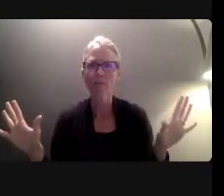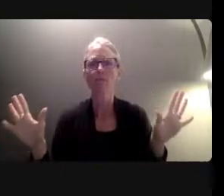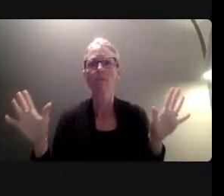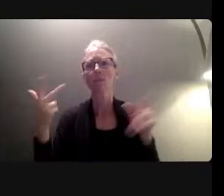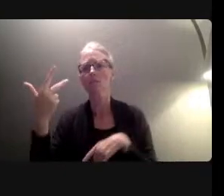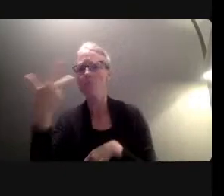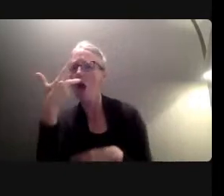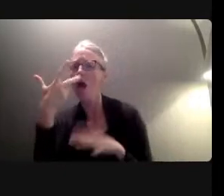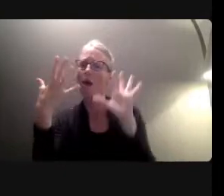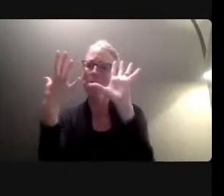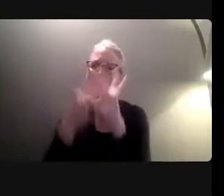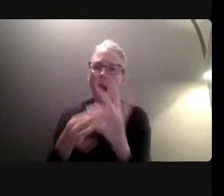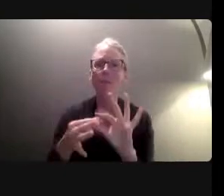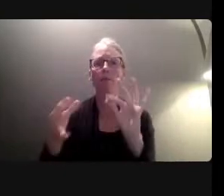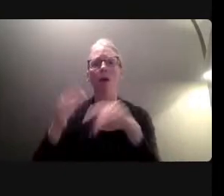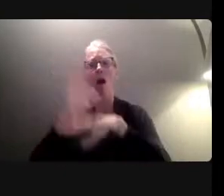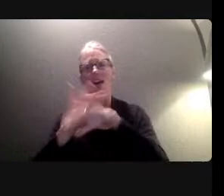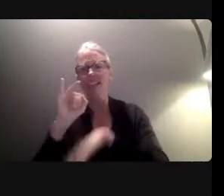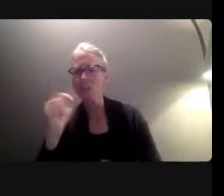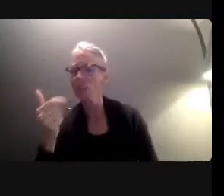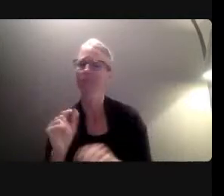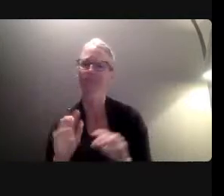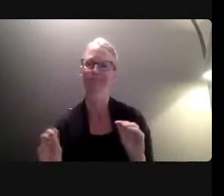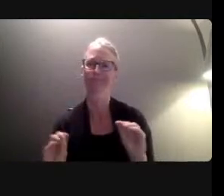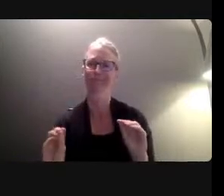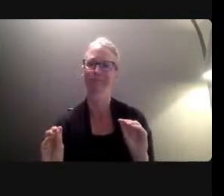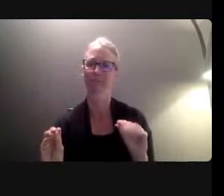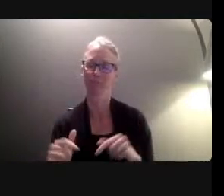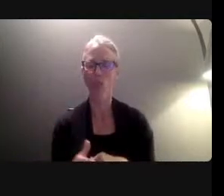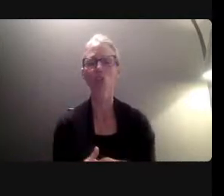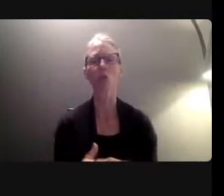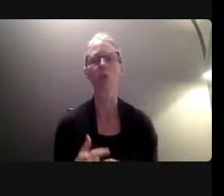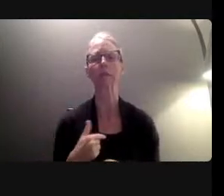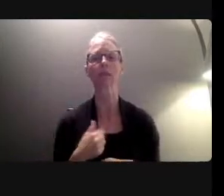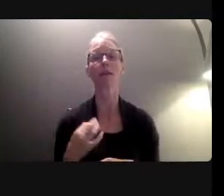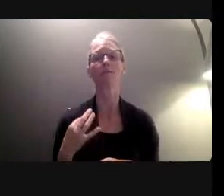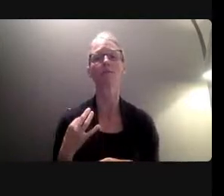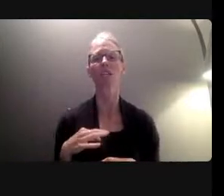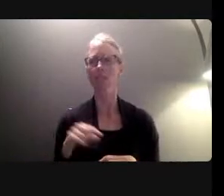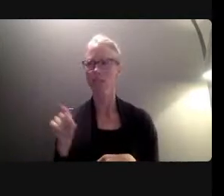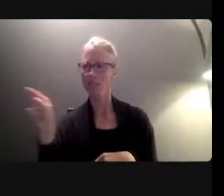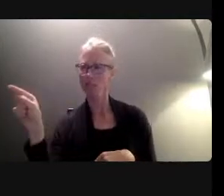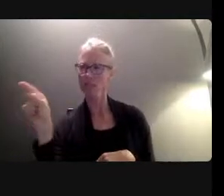I definitely am very picky about which brands I want to partner with and such,